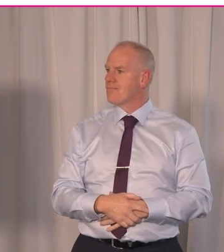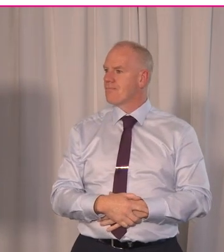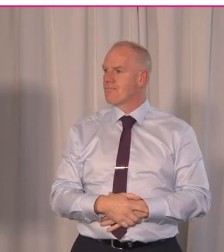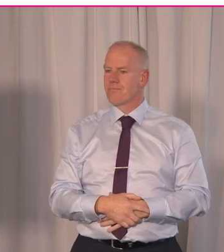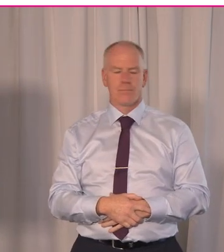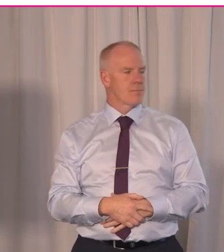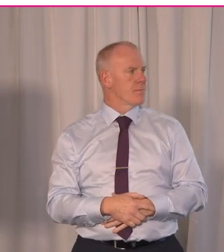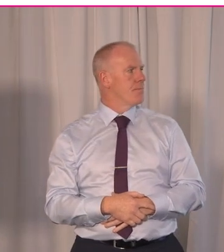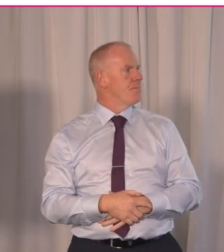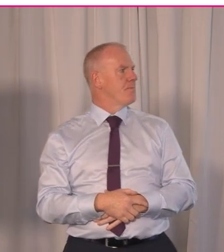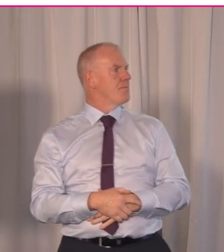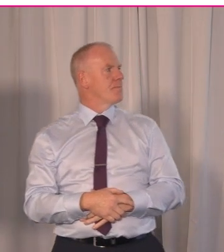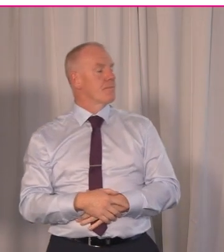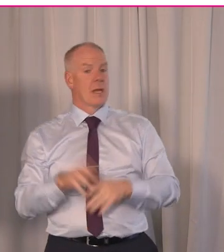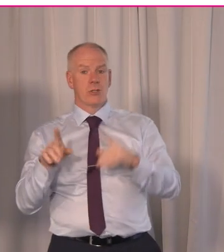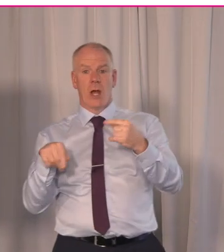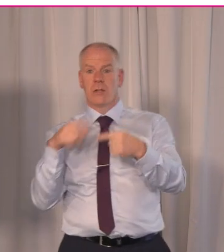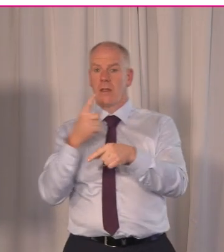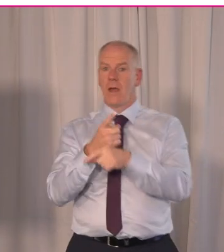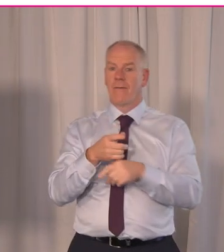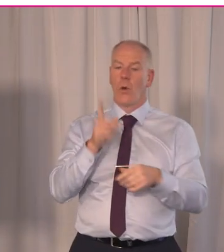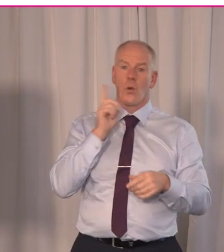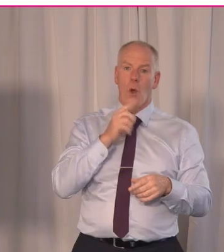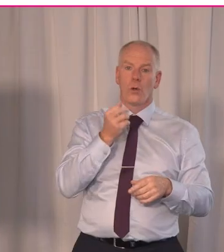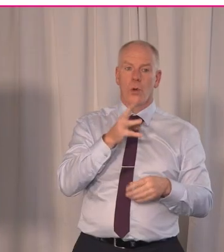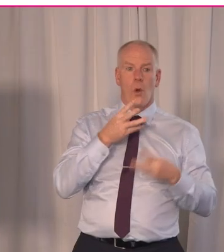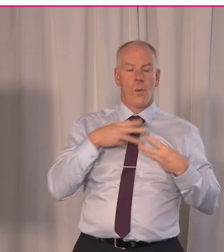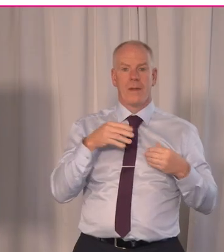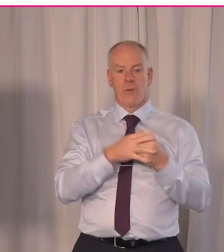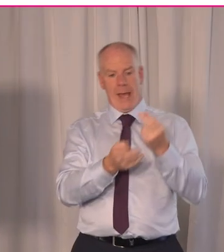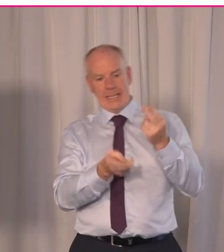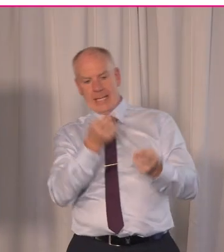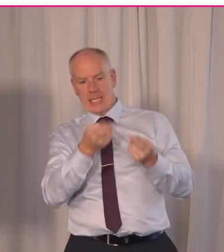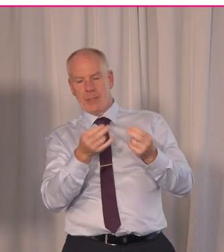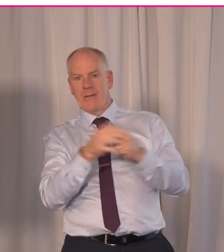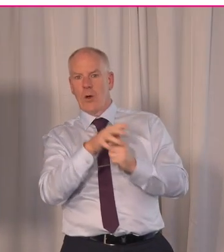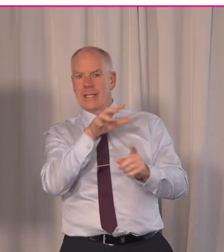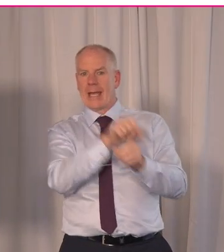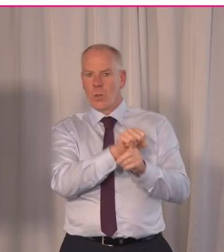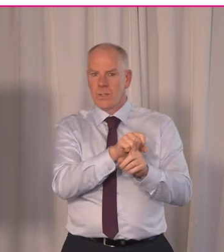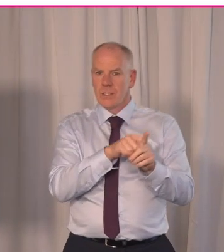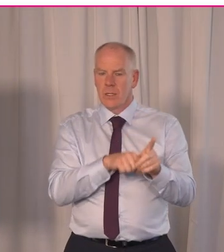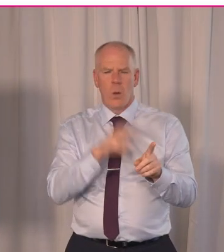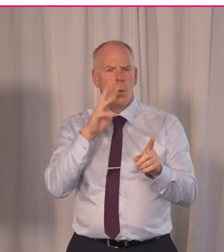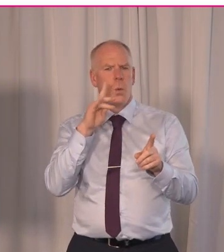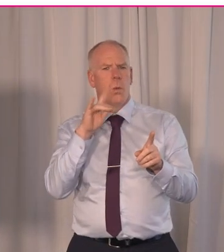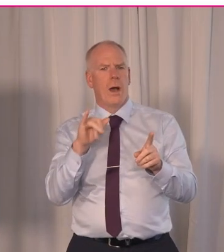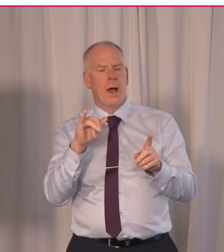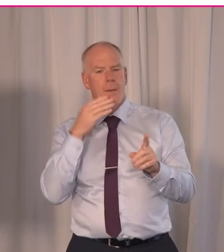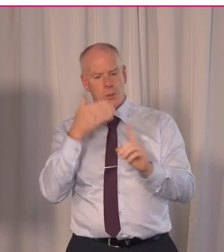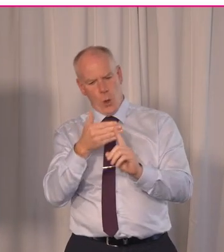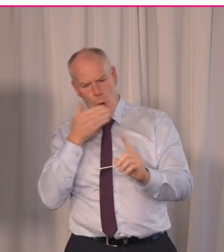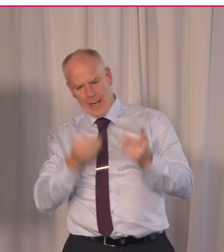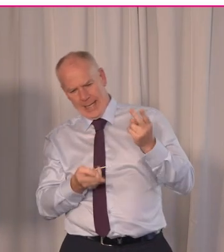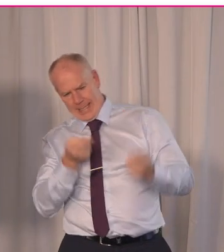So there are challenges for girls and women in relation to assessment and diagnosis, and this is because early